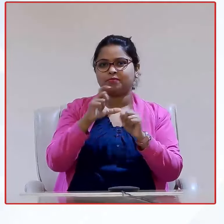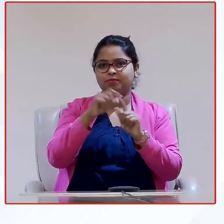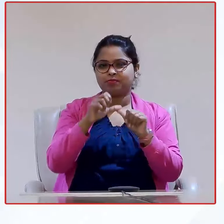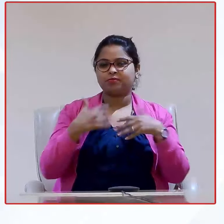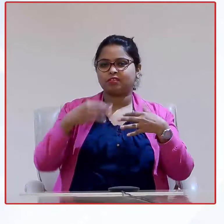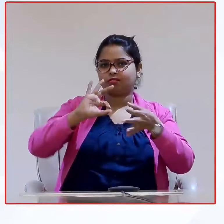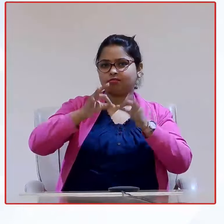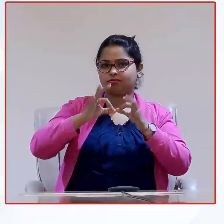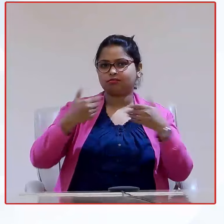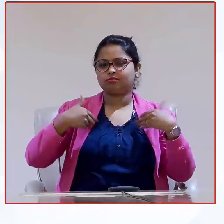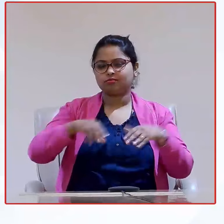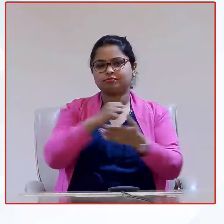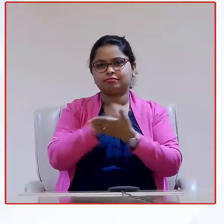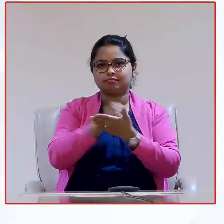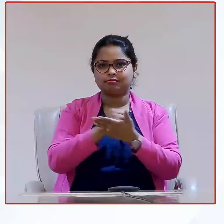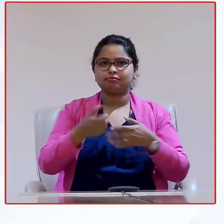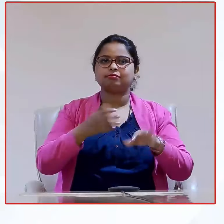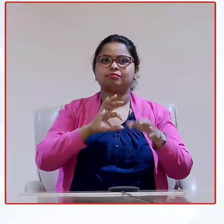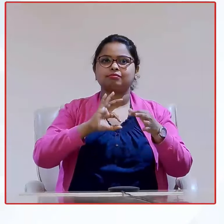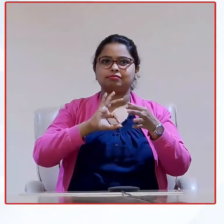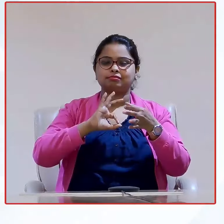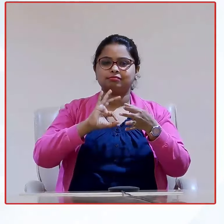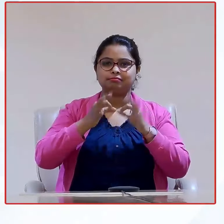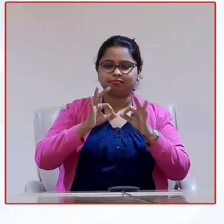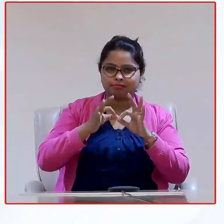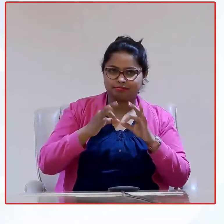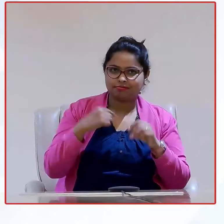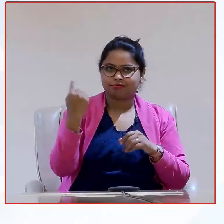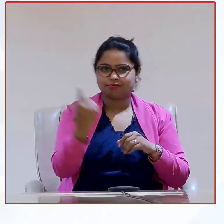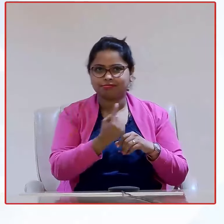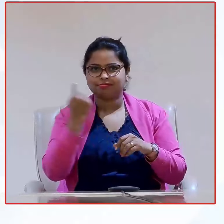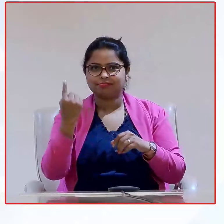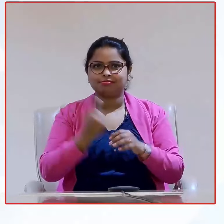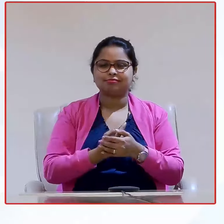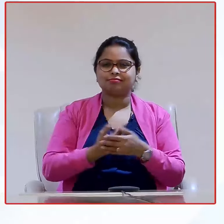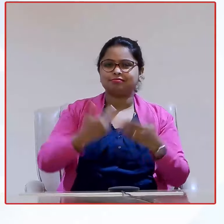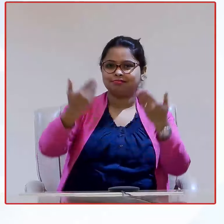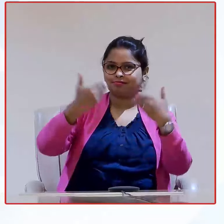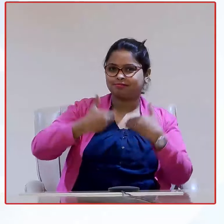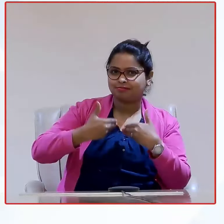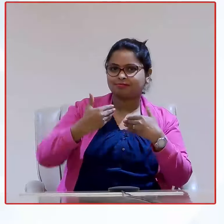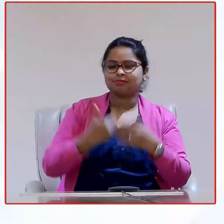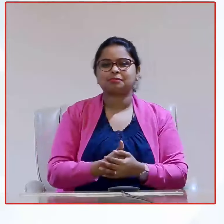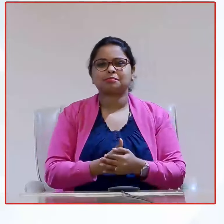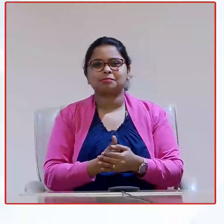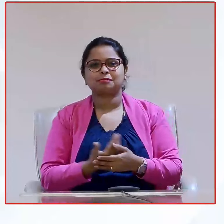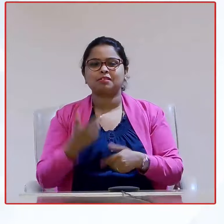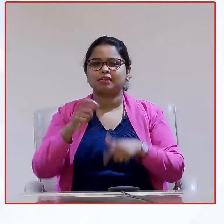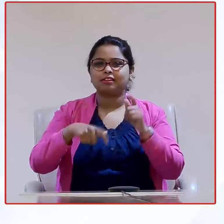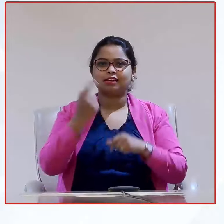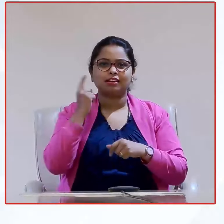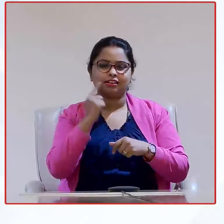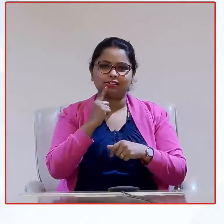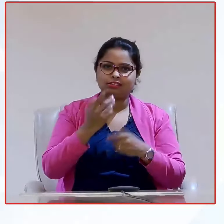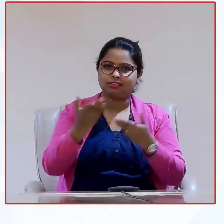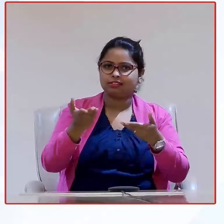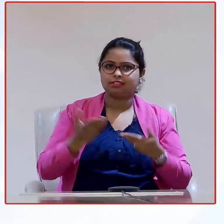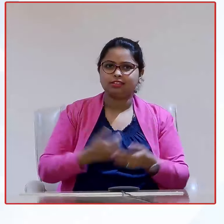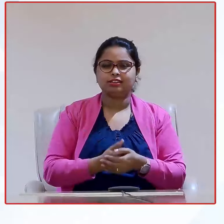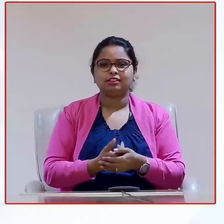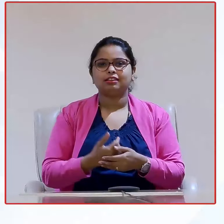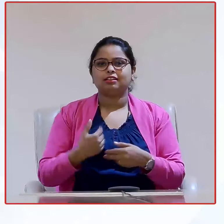dedicated her life practically to interpreting to the hearing impaired. And